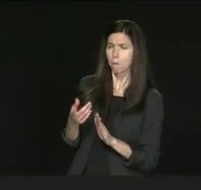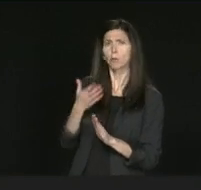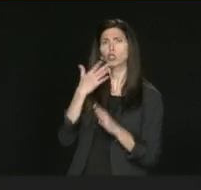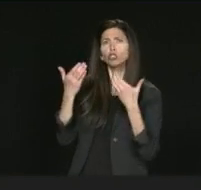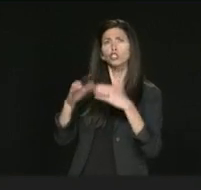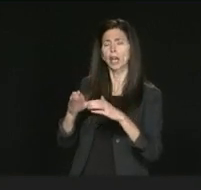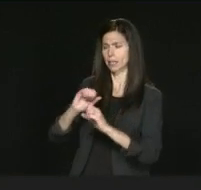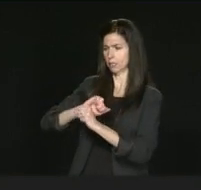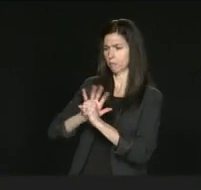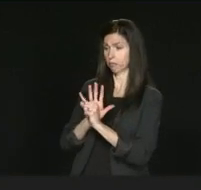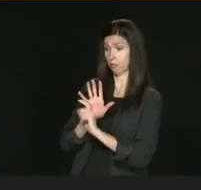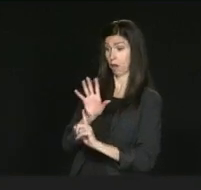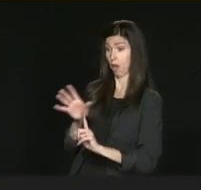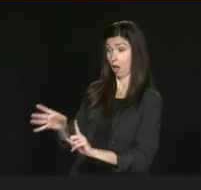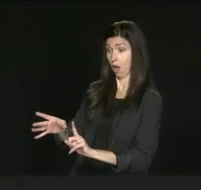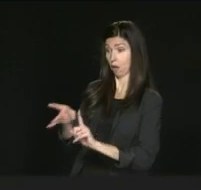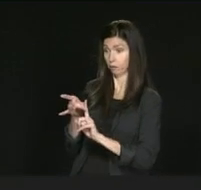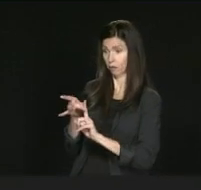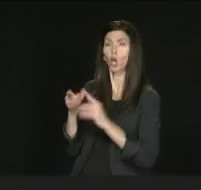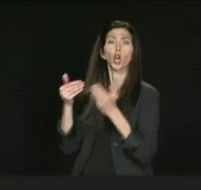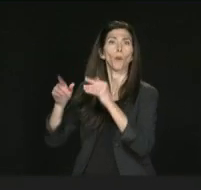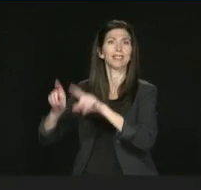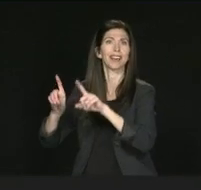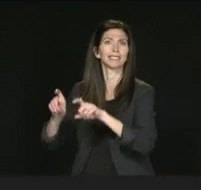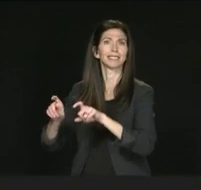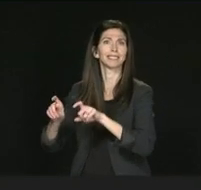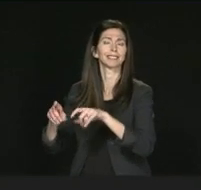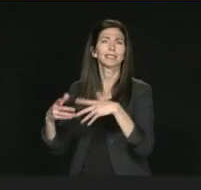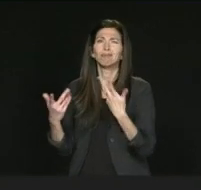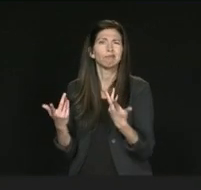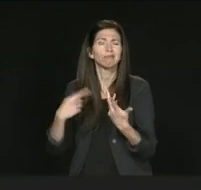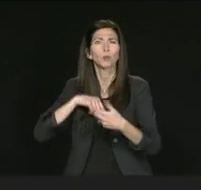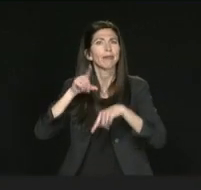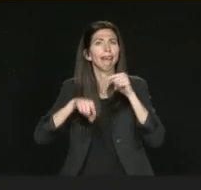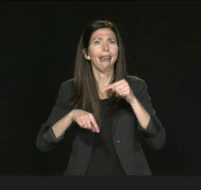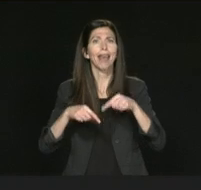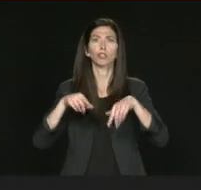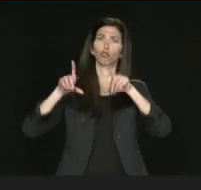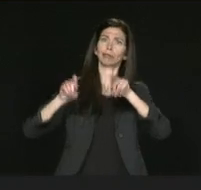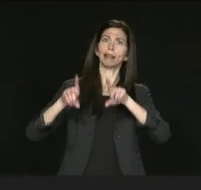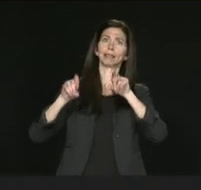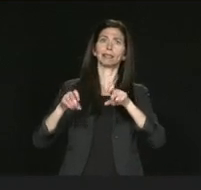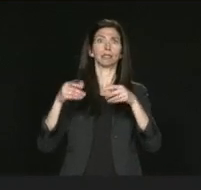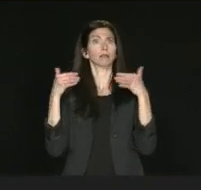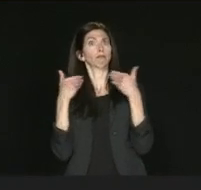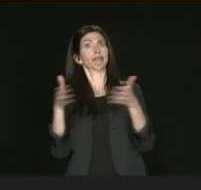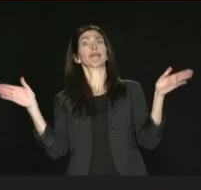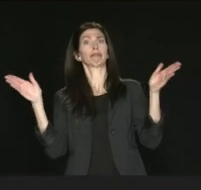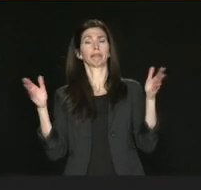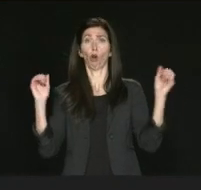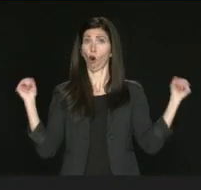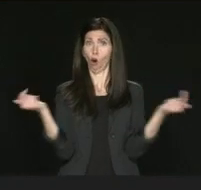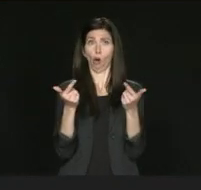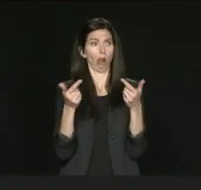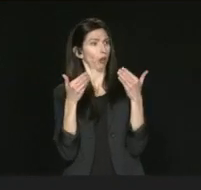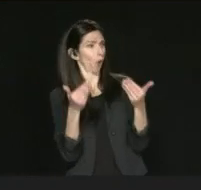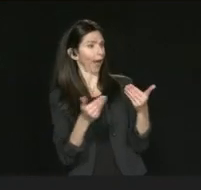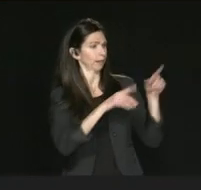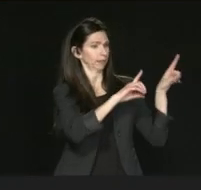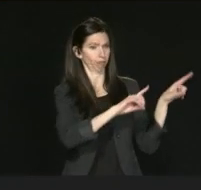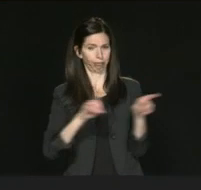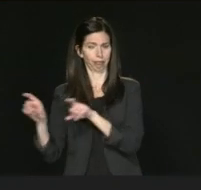to do random testing of everybody in the street, because the risk of false positives is